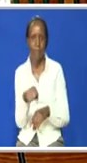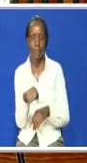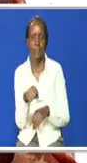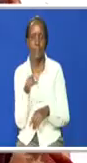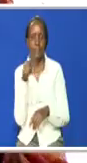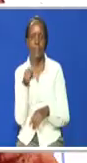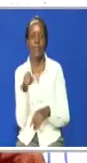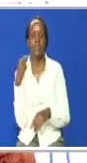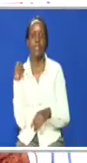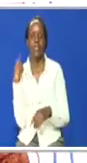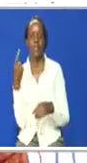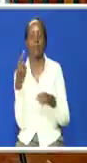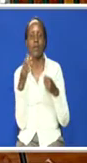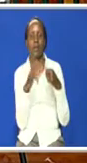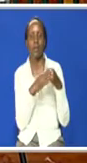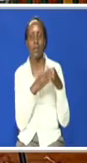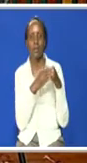number